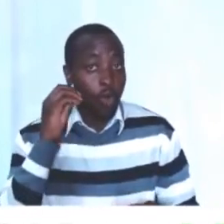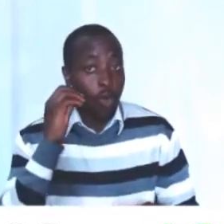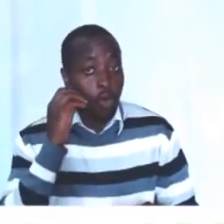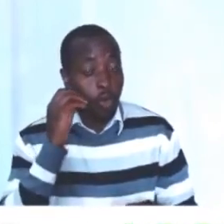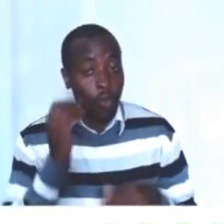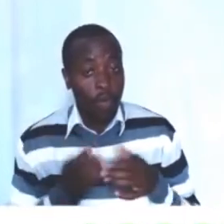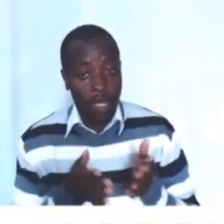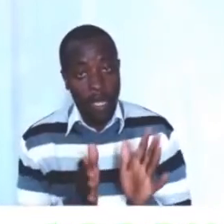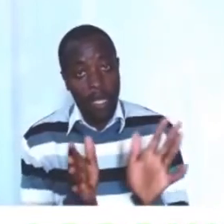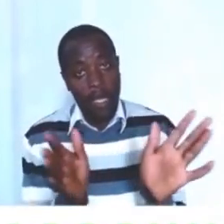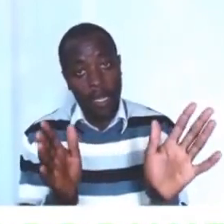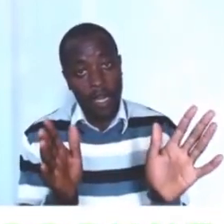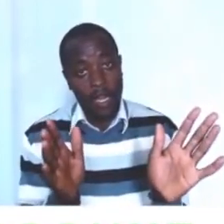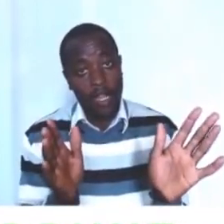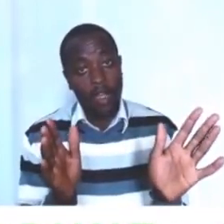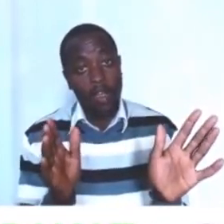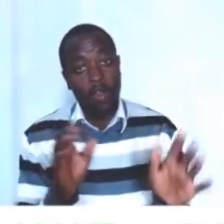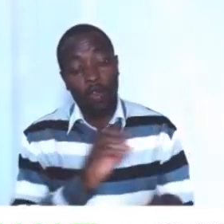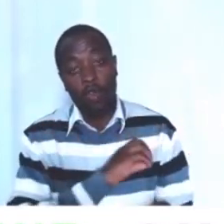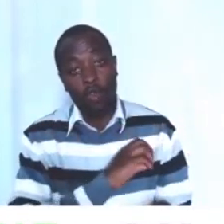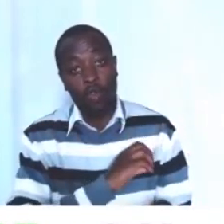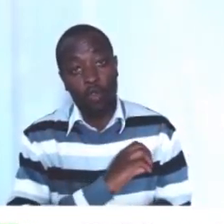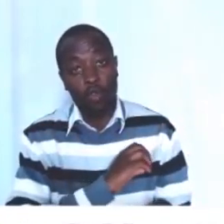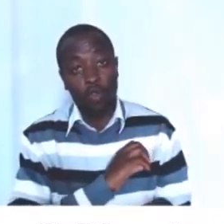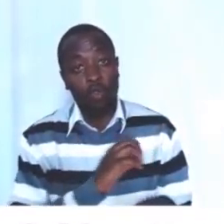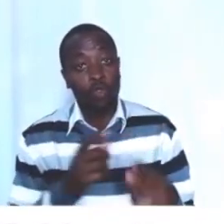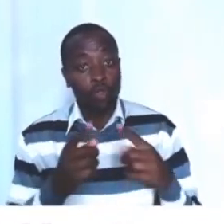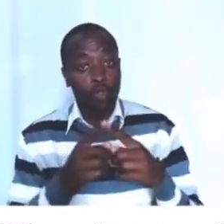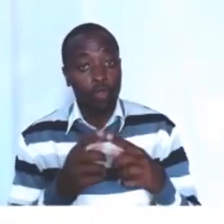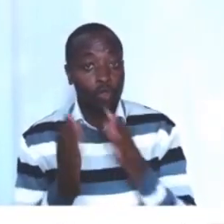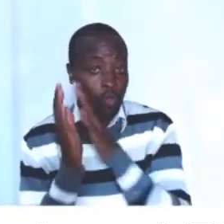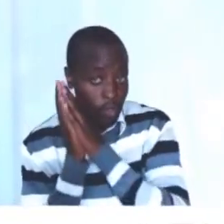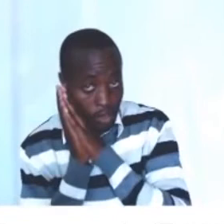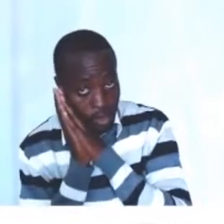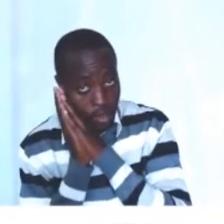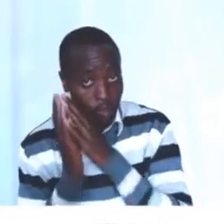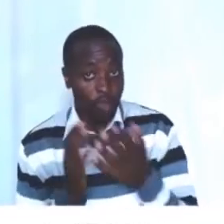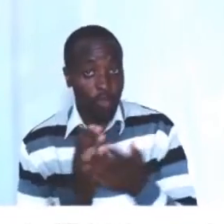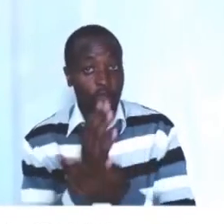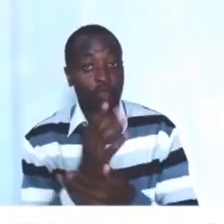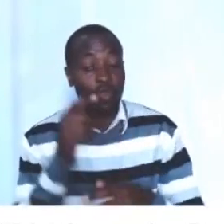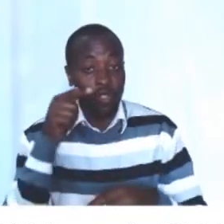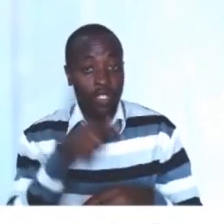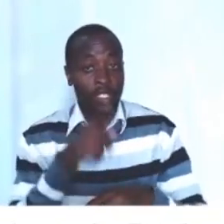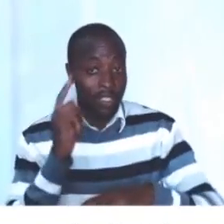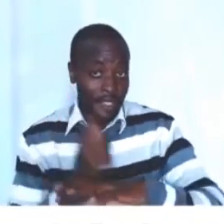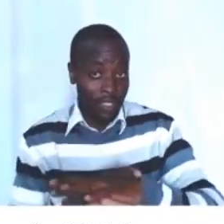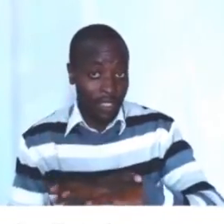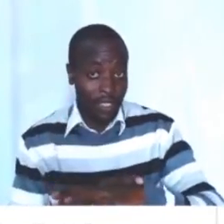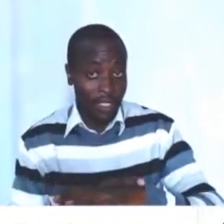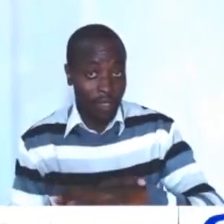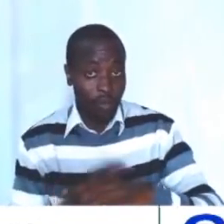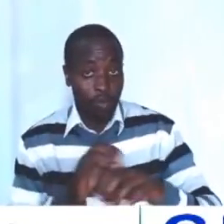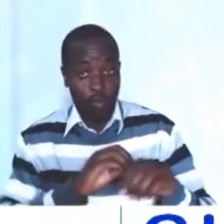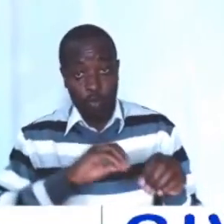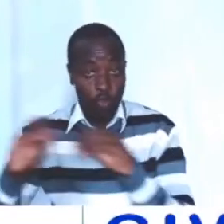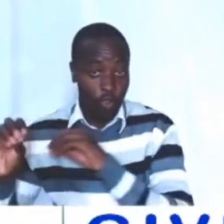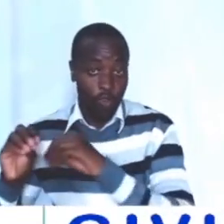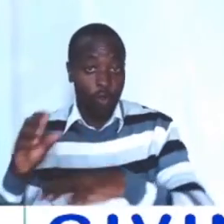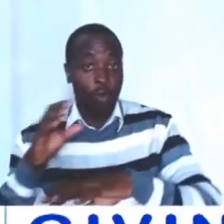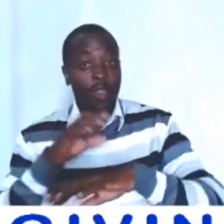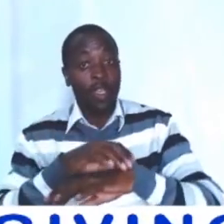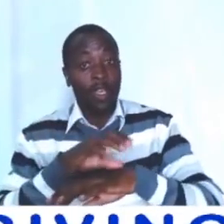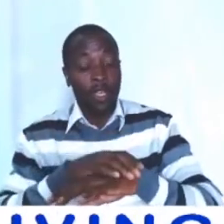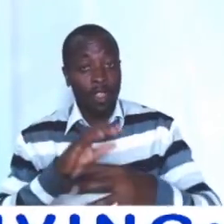allow ourselves to slip through these three various phases, moving from the other, then